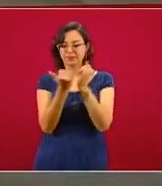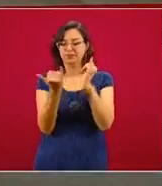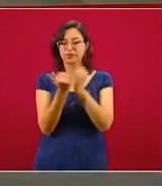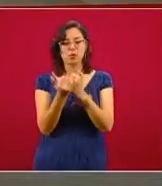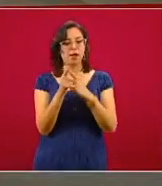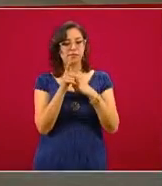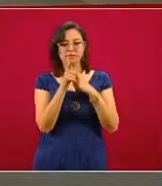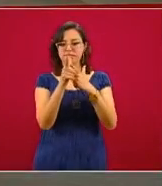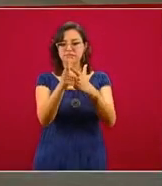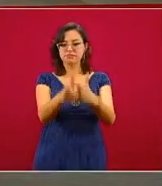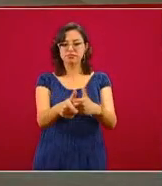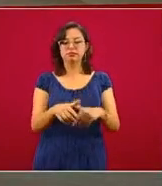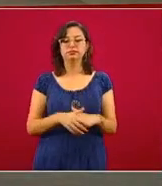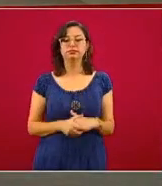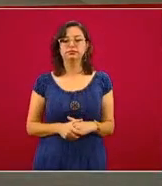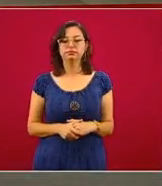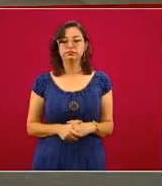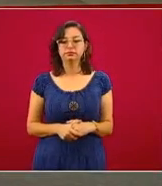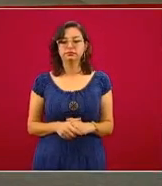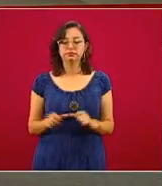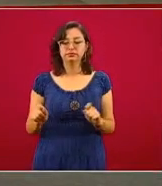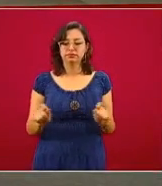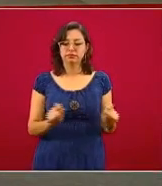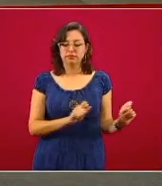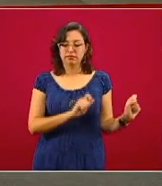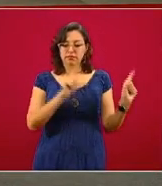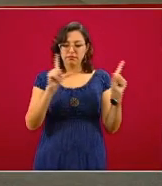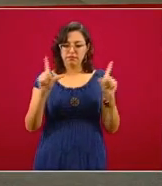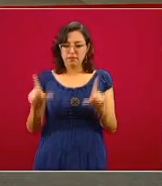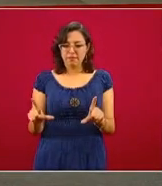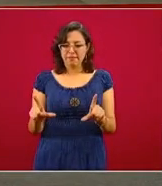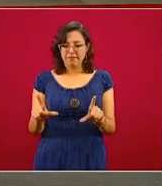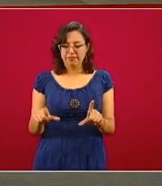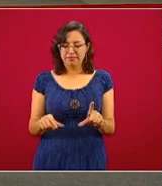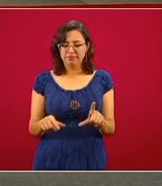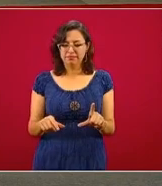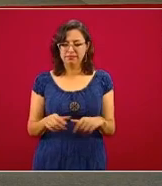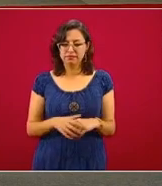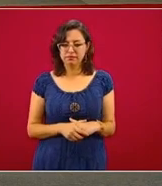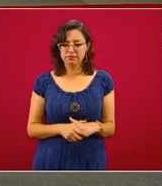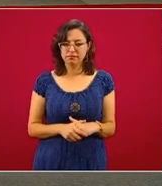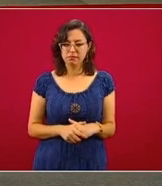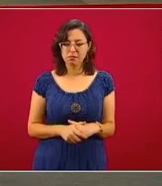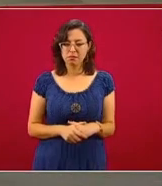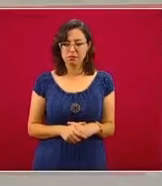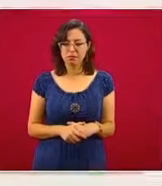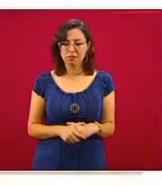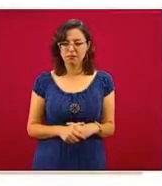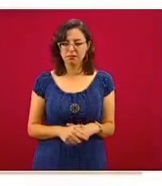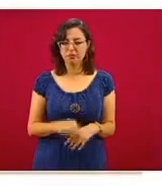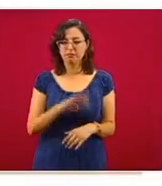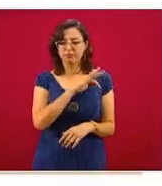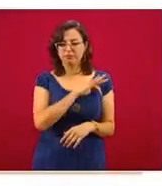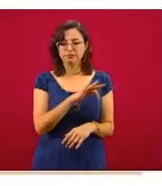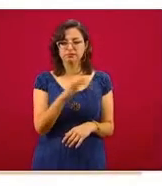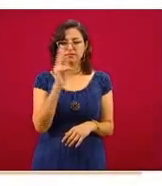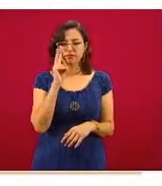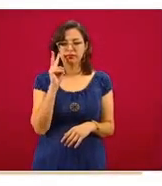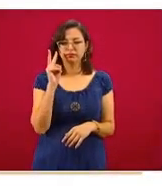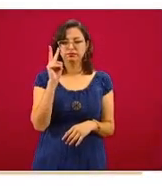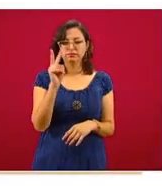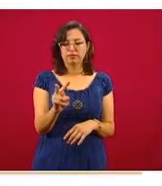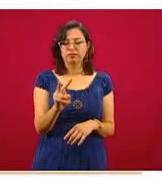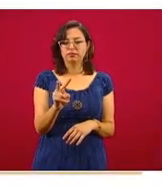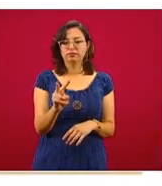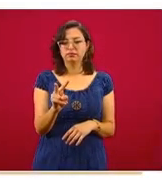And we can continue how, in this regard, the trends also continue to show a similar behavior that like the one we have